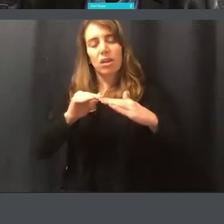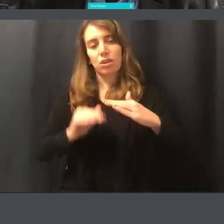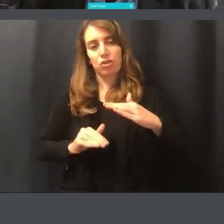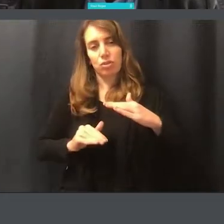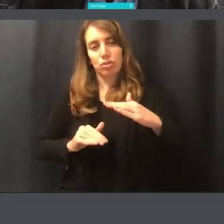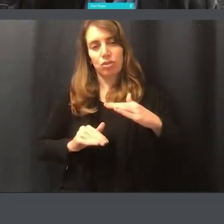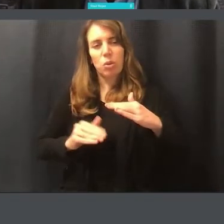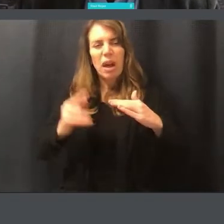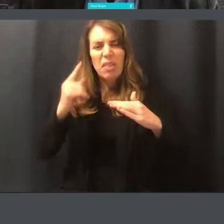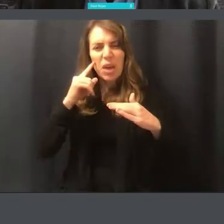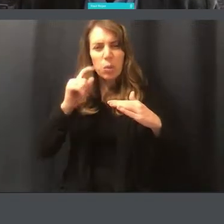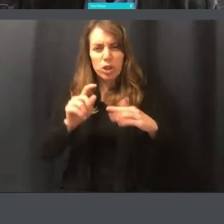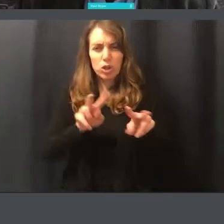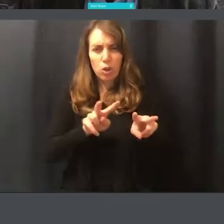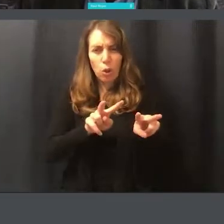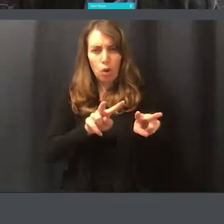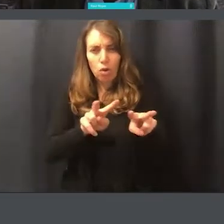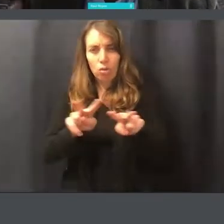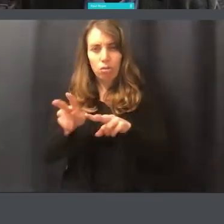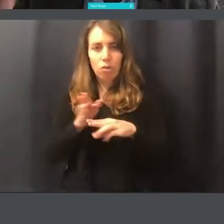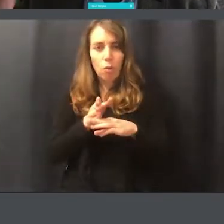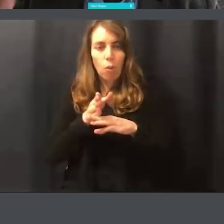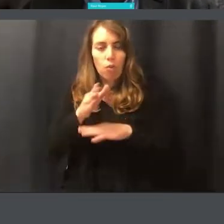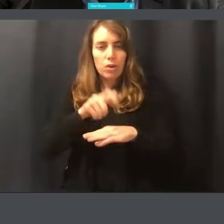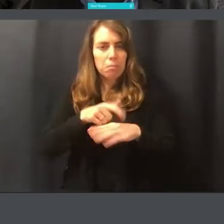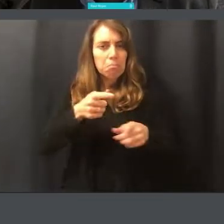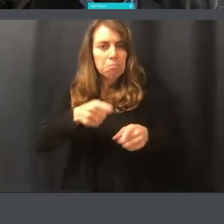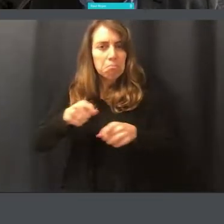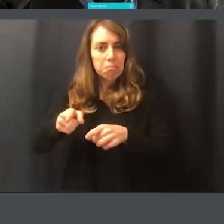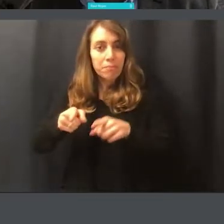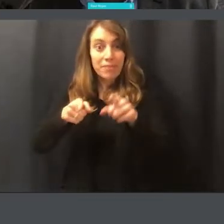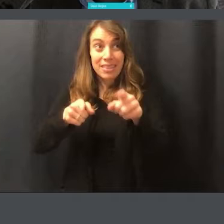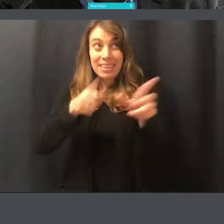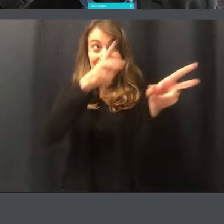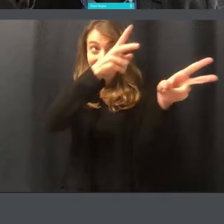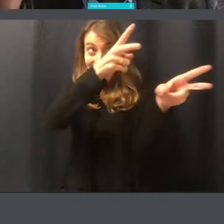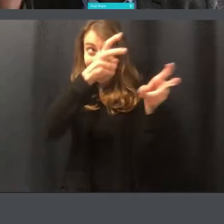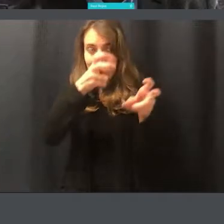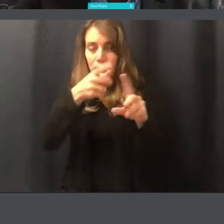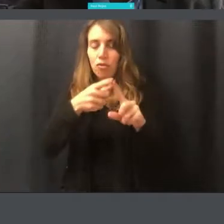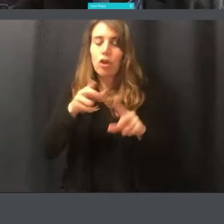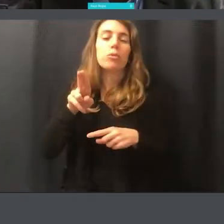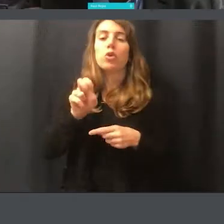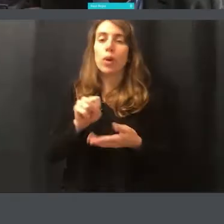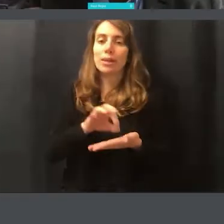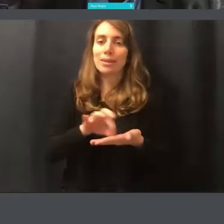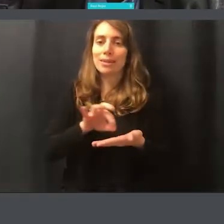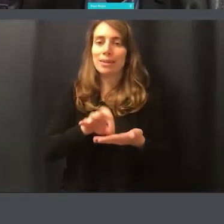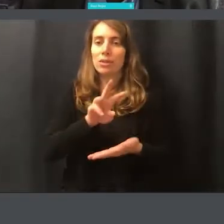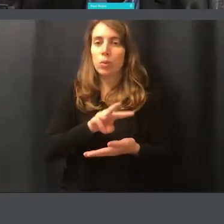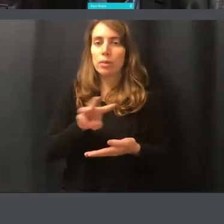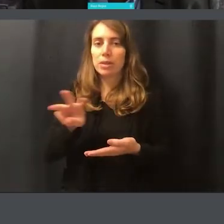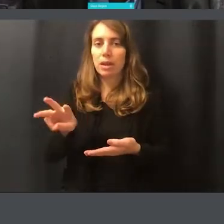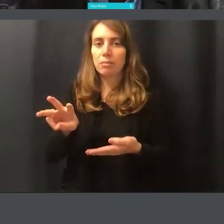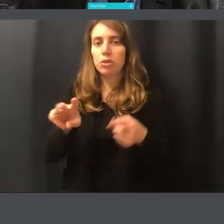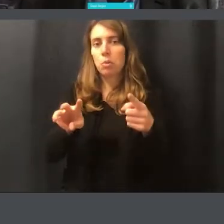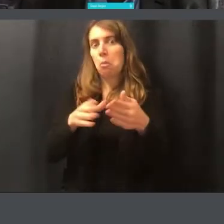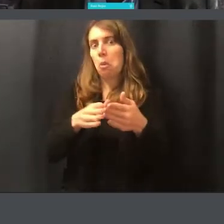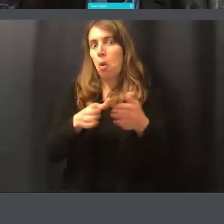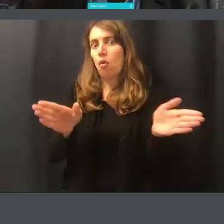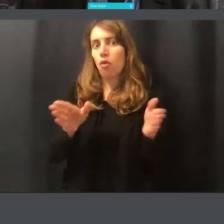time. So this is directly from the US Census website. This shows you this kind of overall decrease,